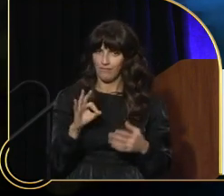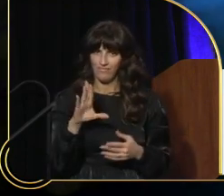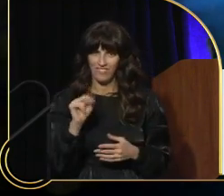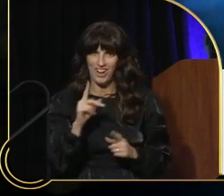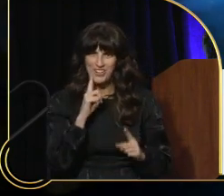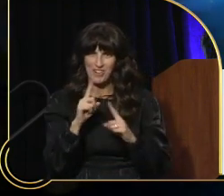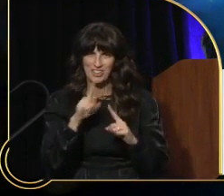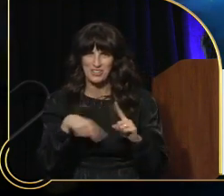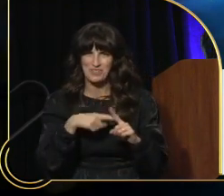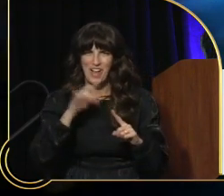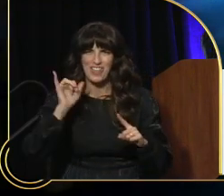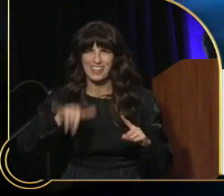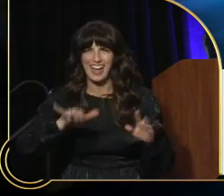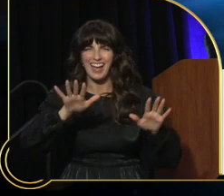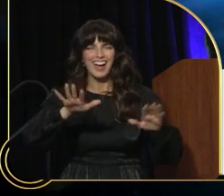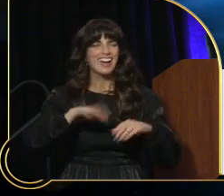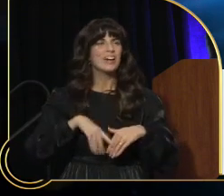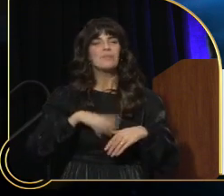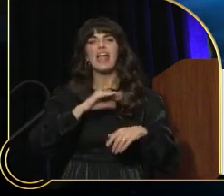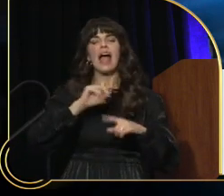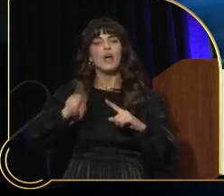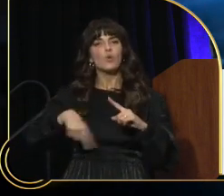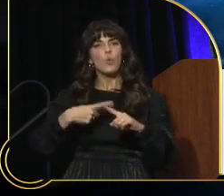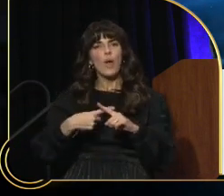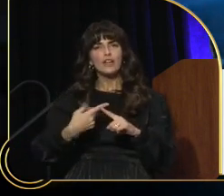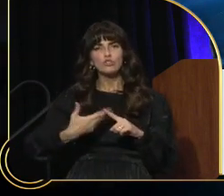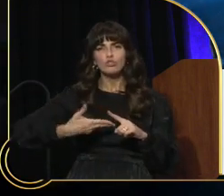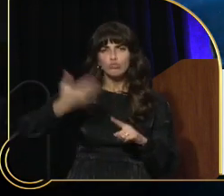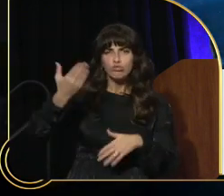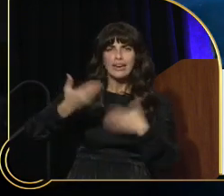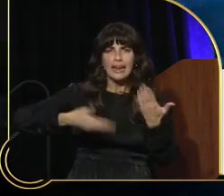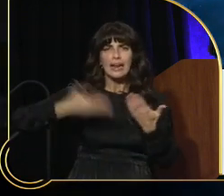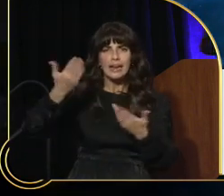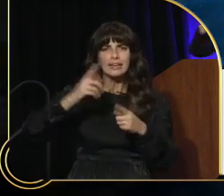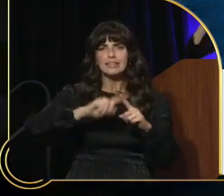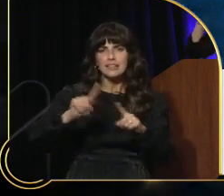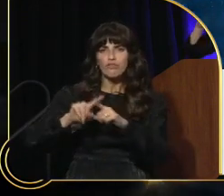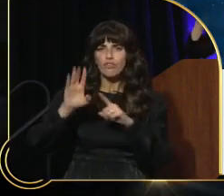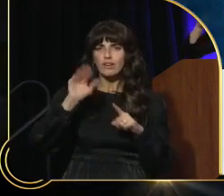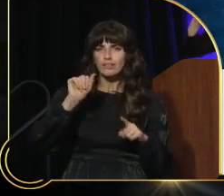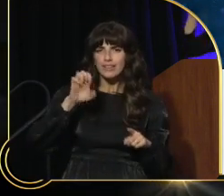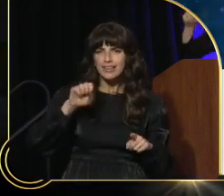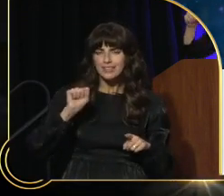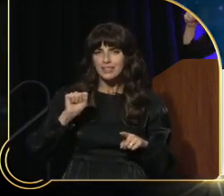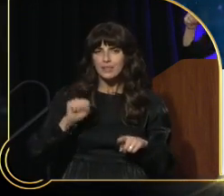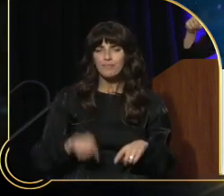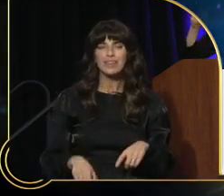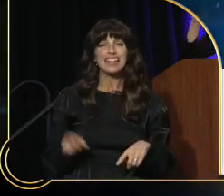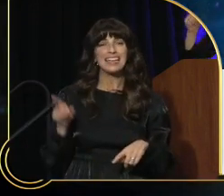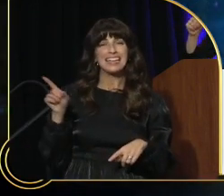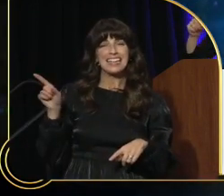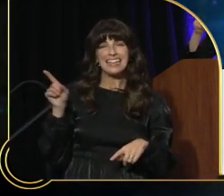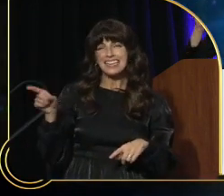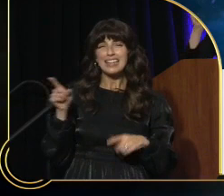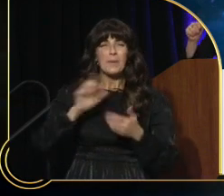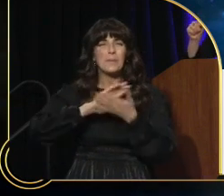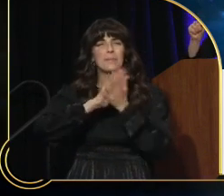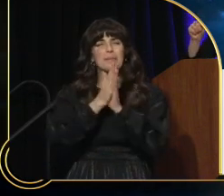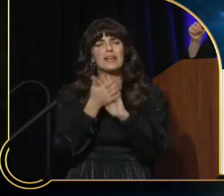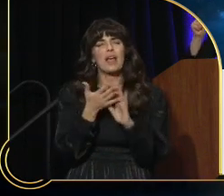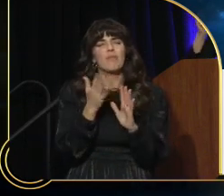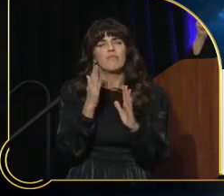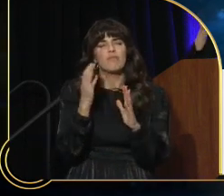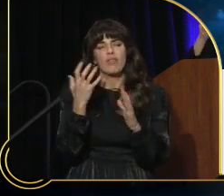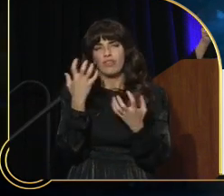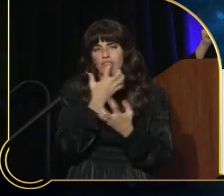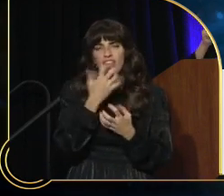conversations, and when to bring different cases. Ira became the national